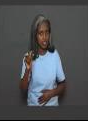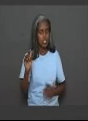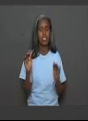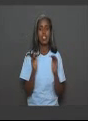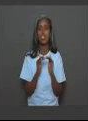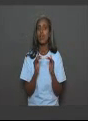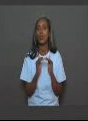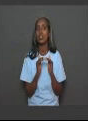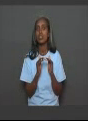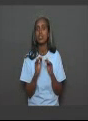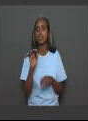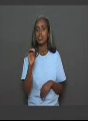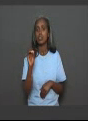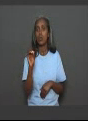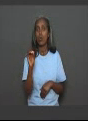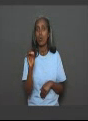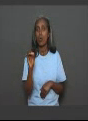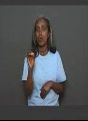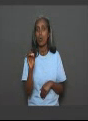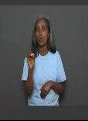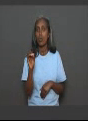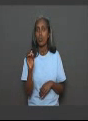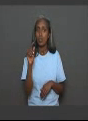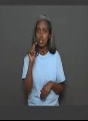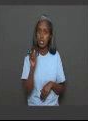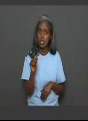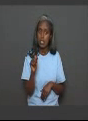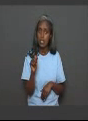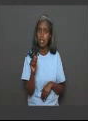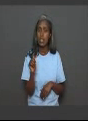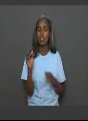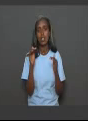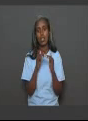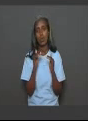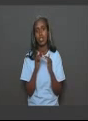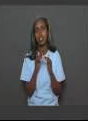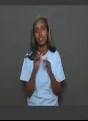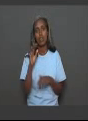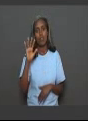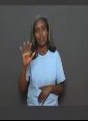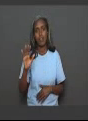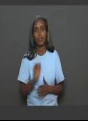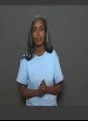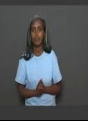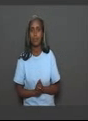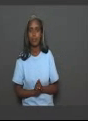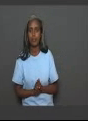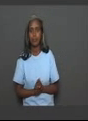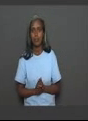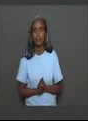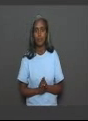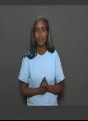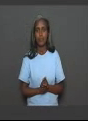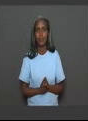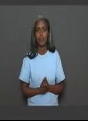t equals 0 to t equals 5.